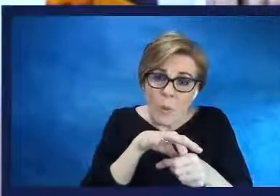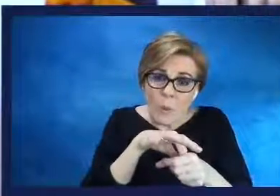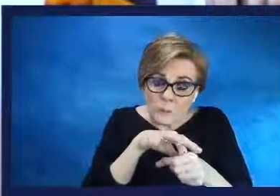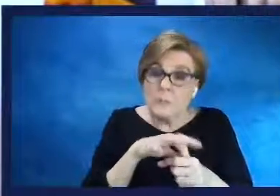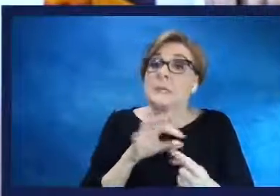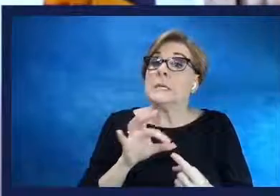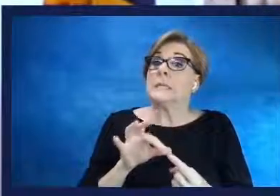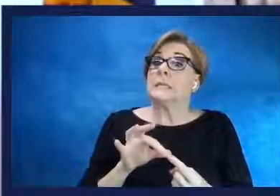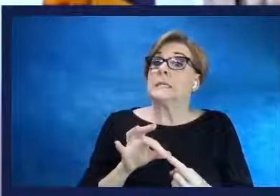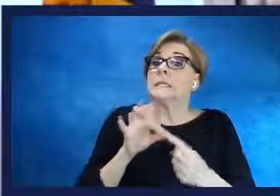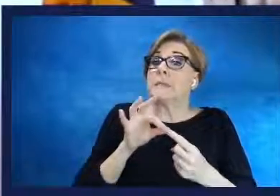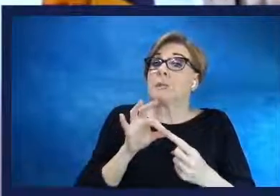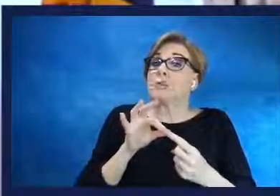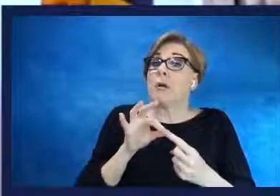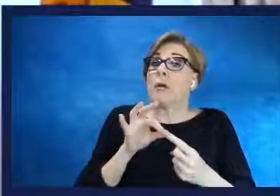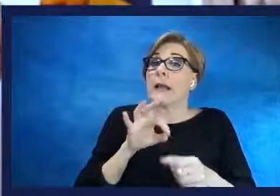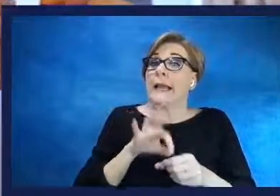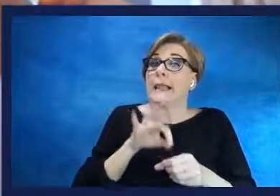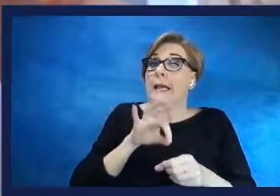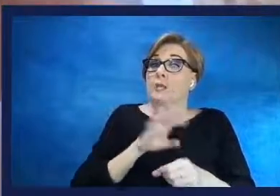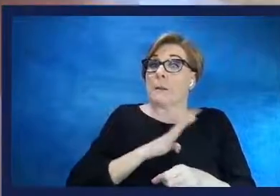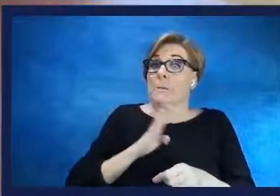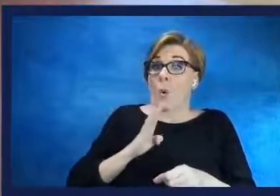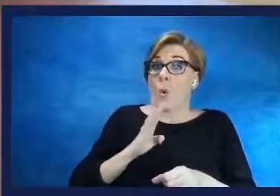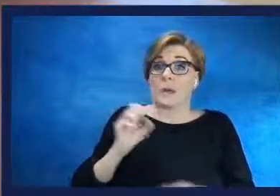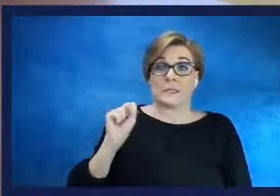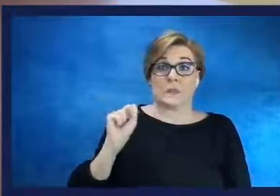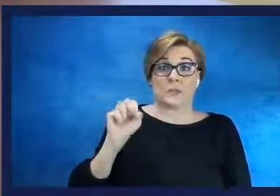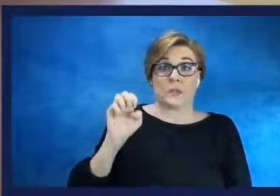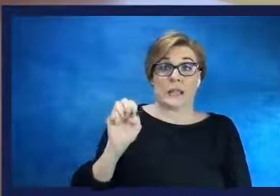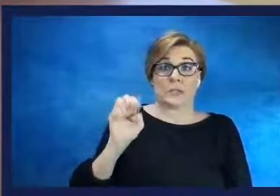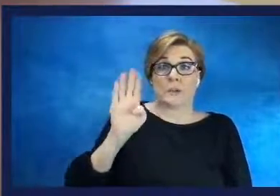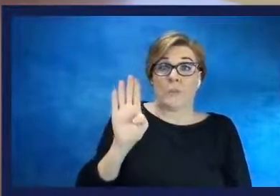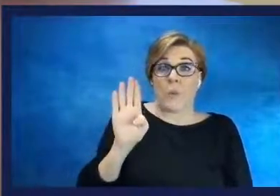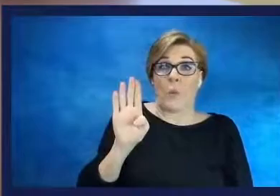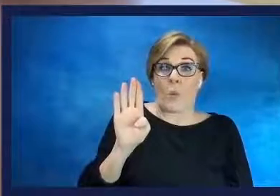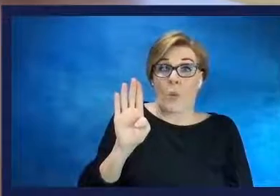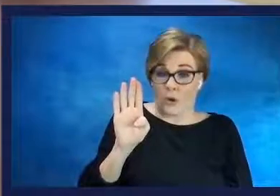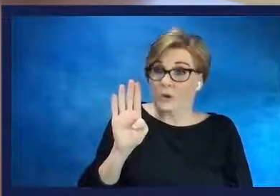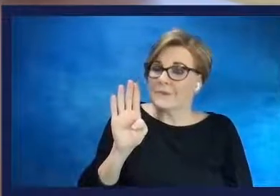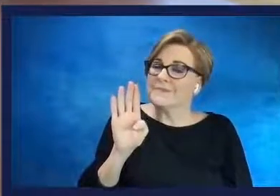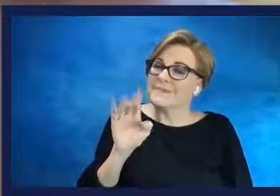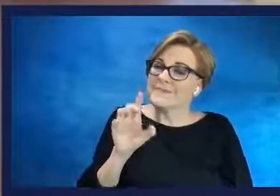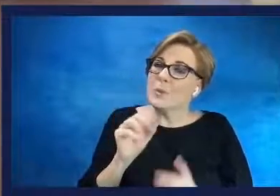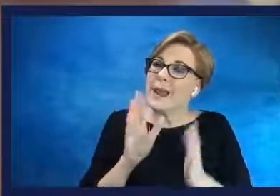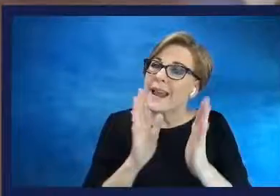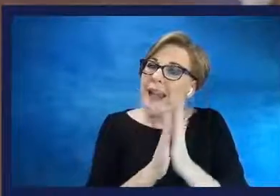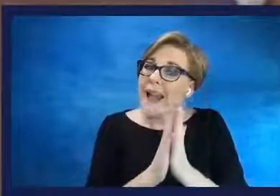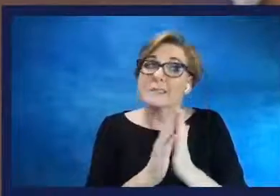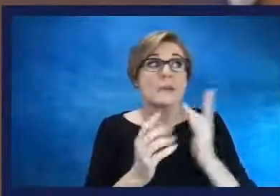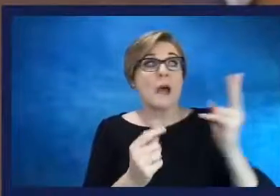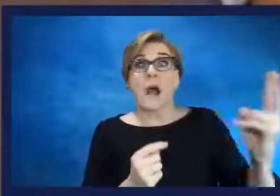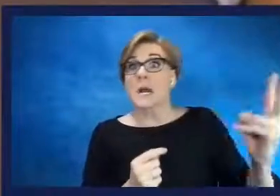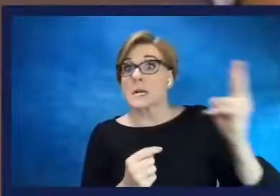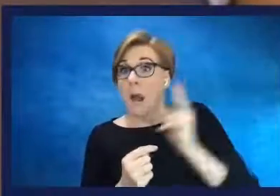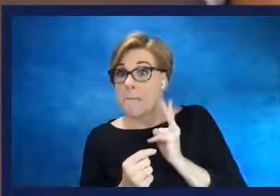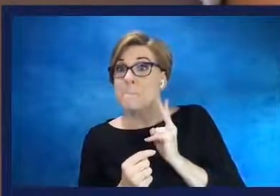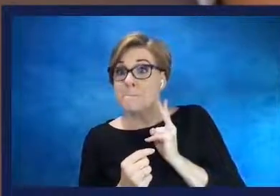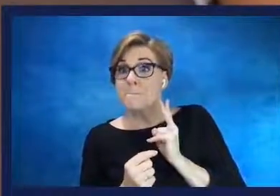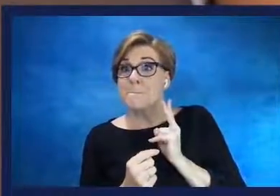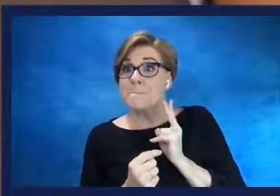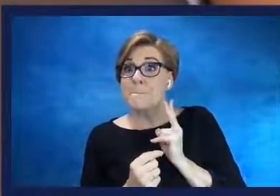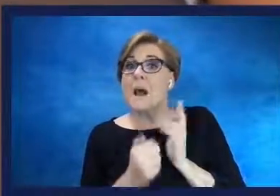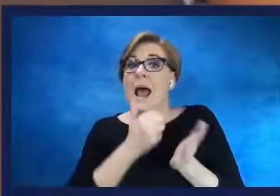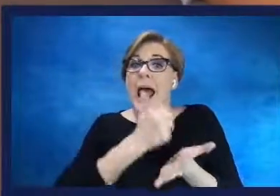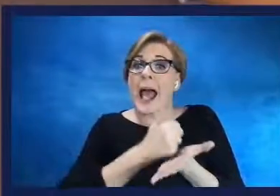board program is designed to actually allow you to request this bipartisan board to come out and physically assist